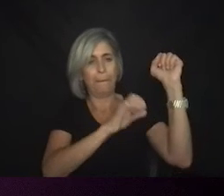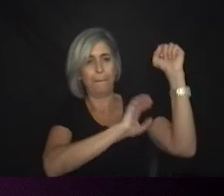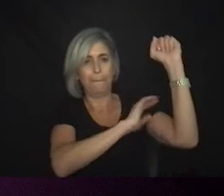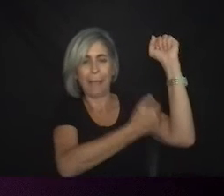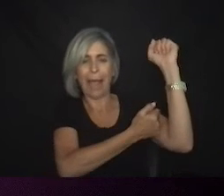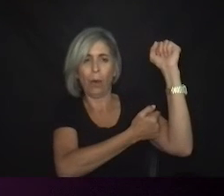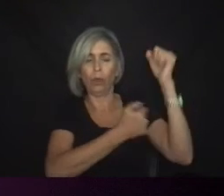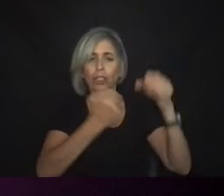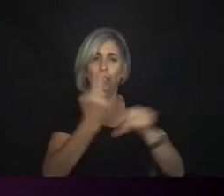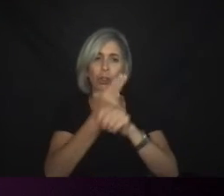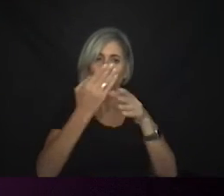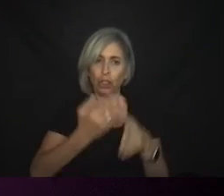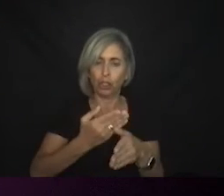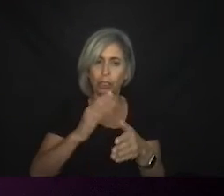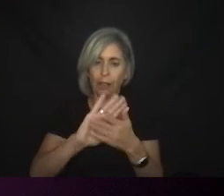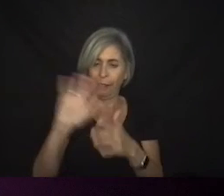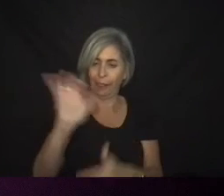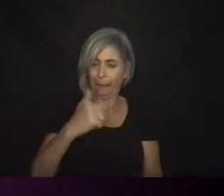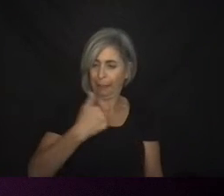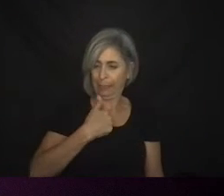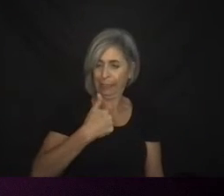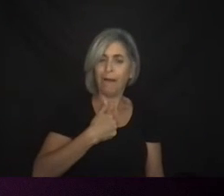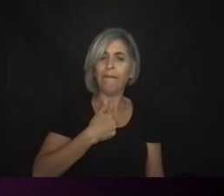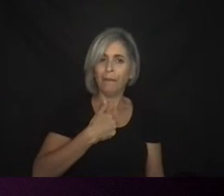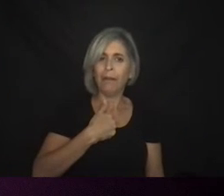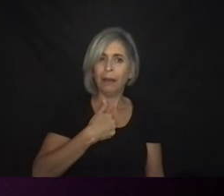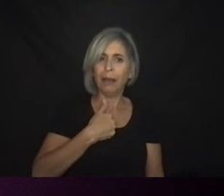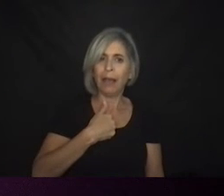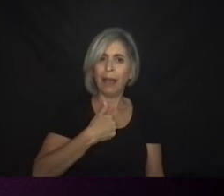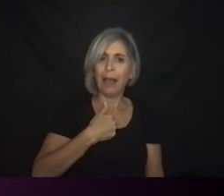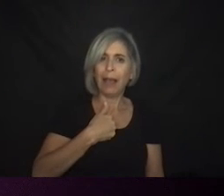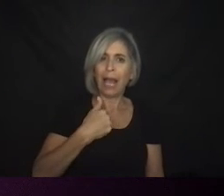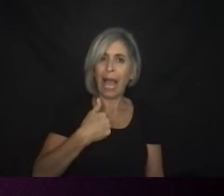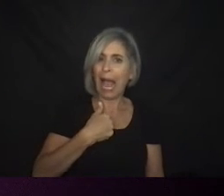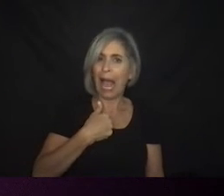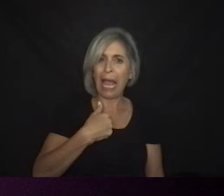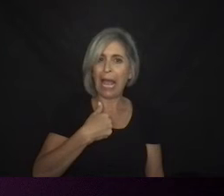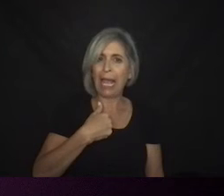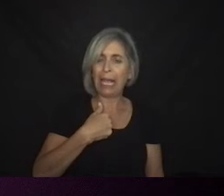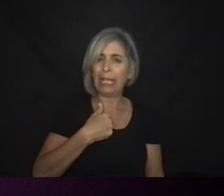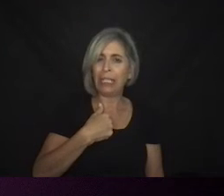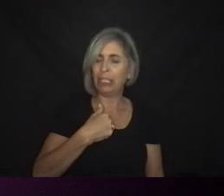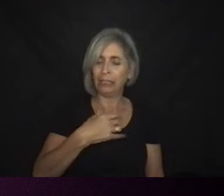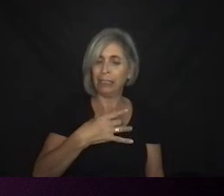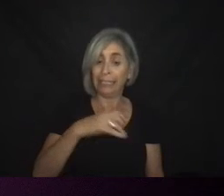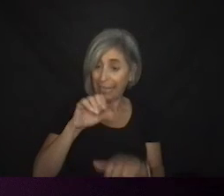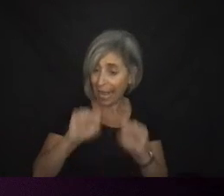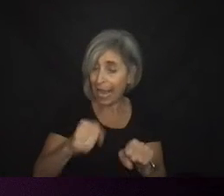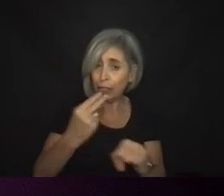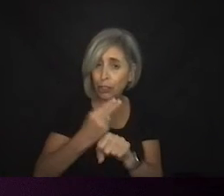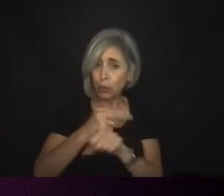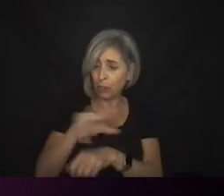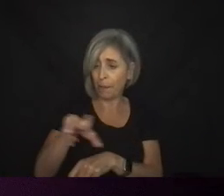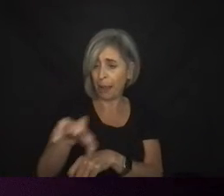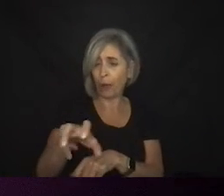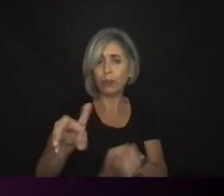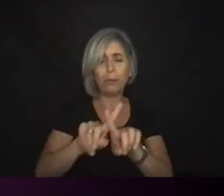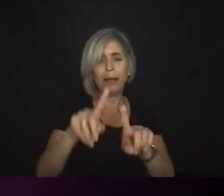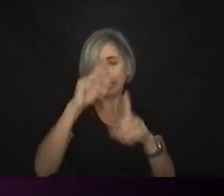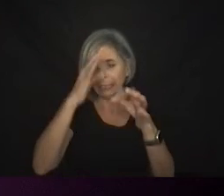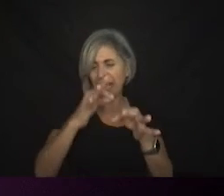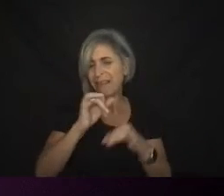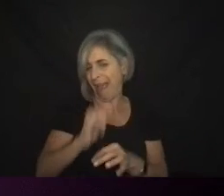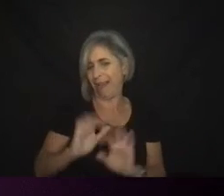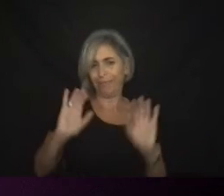like myself who just tab around through stuff. Even though I can use a mouse, I choose not to. And so you basically are making